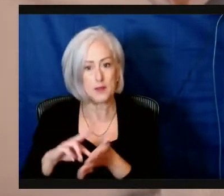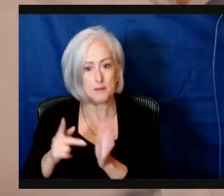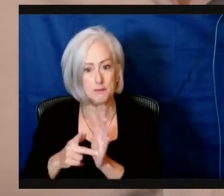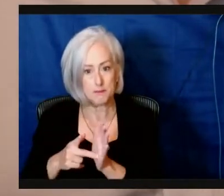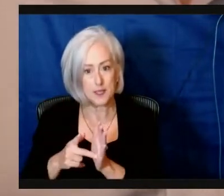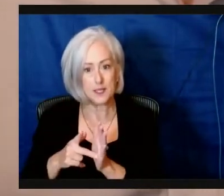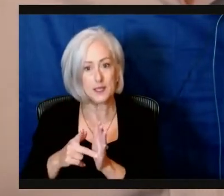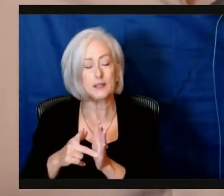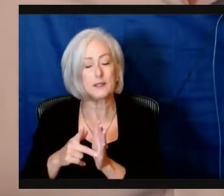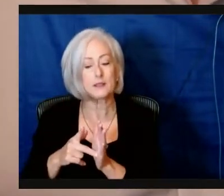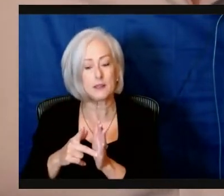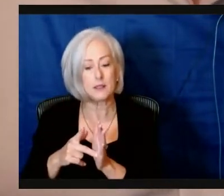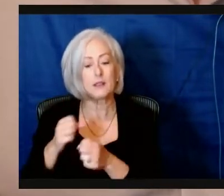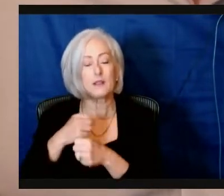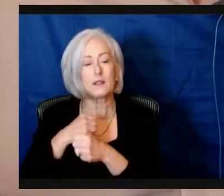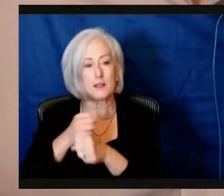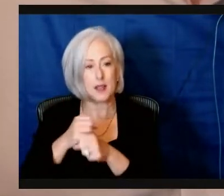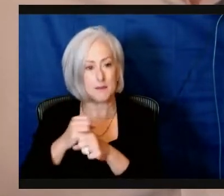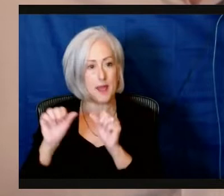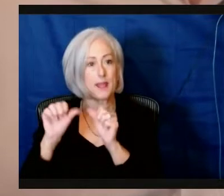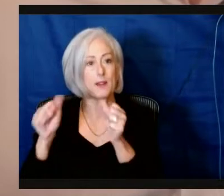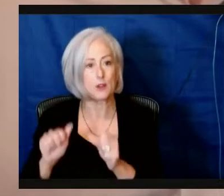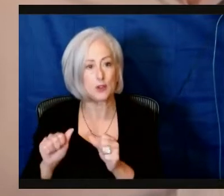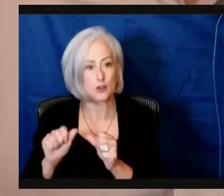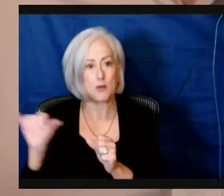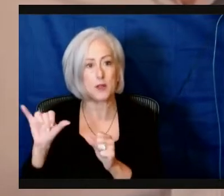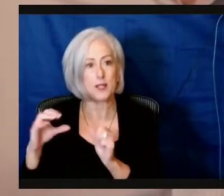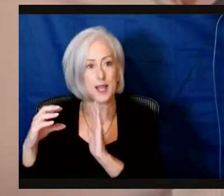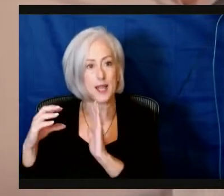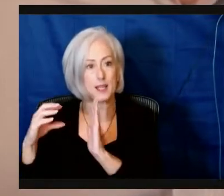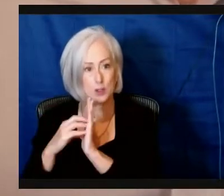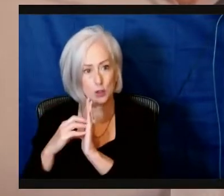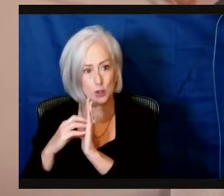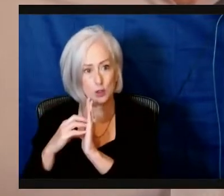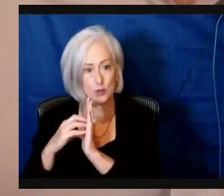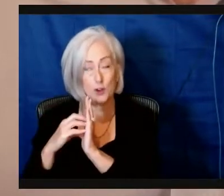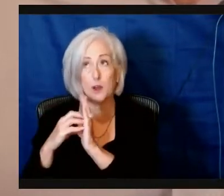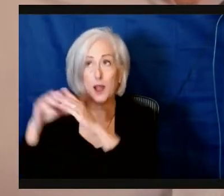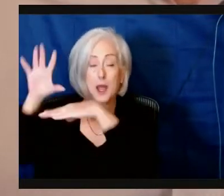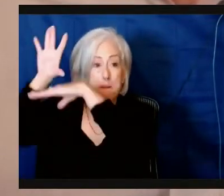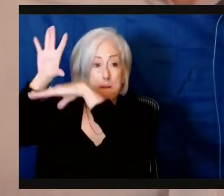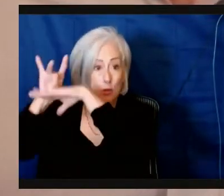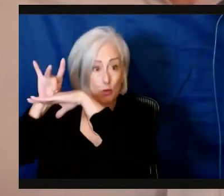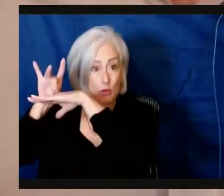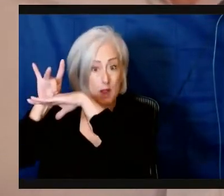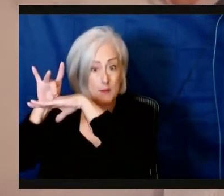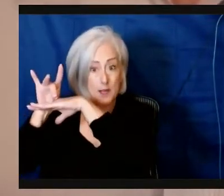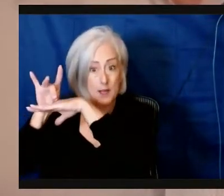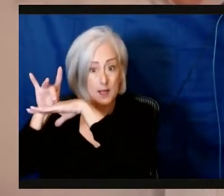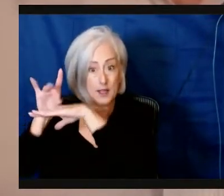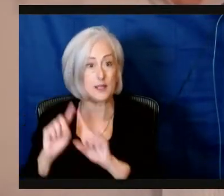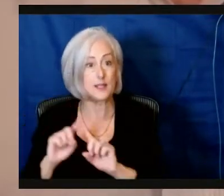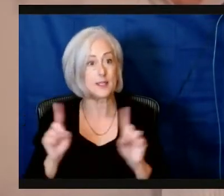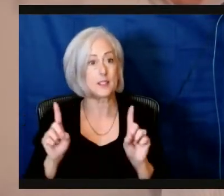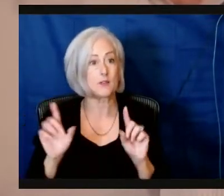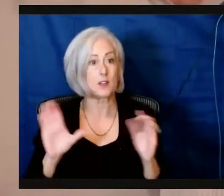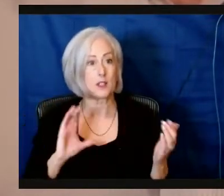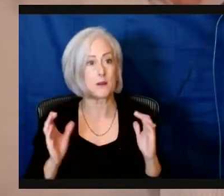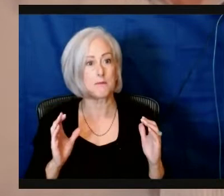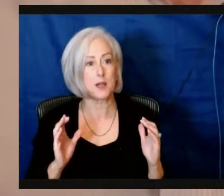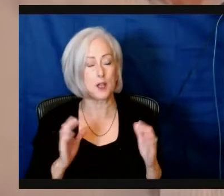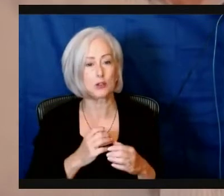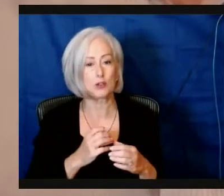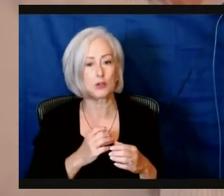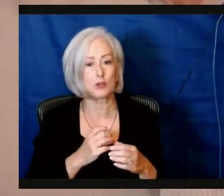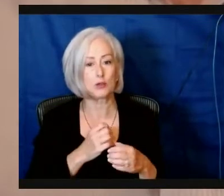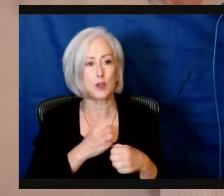tumor under conditions of microgravity than they do when we culture them here in the lab. So it gives